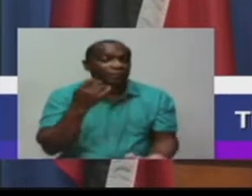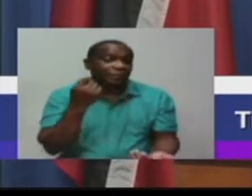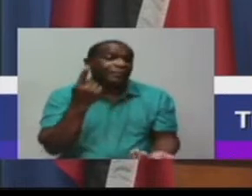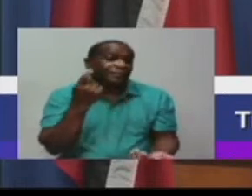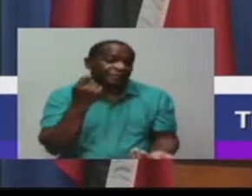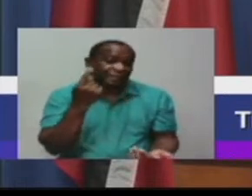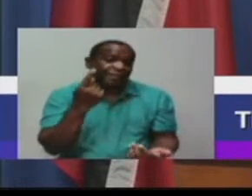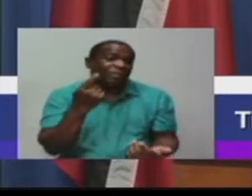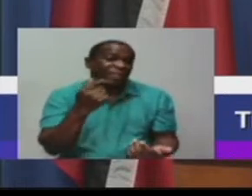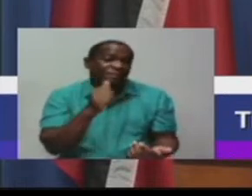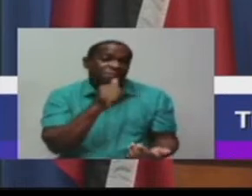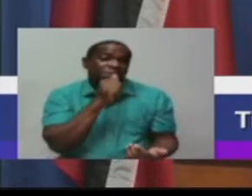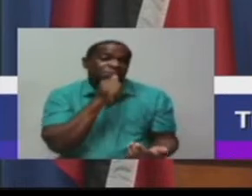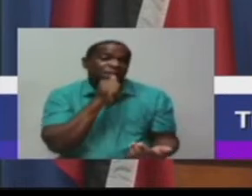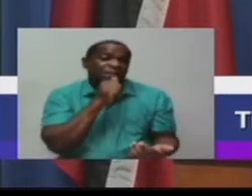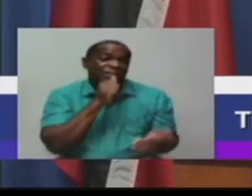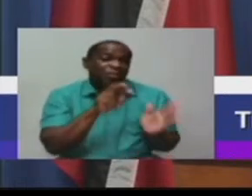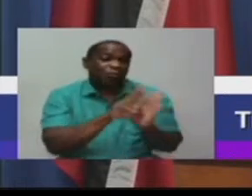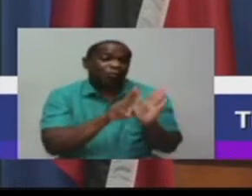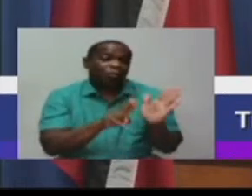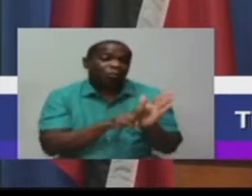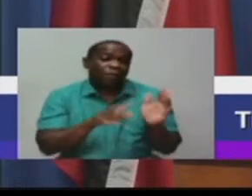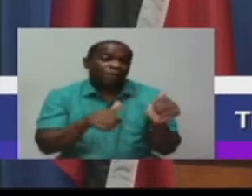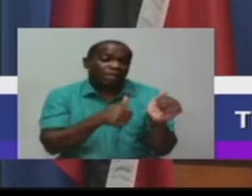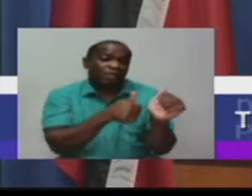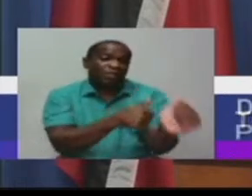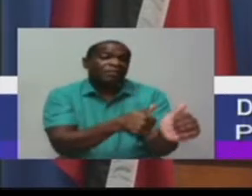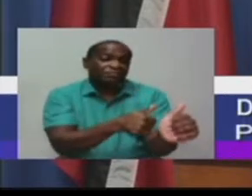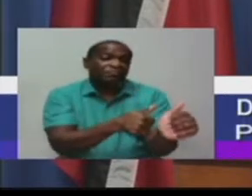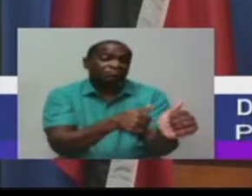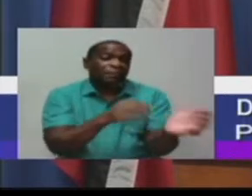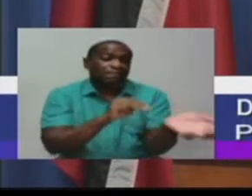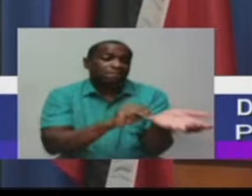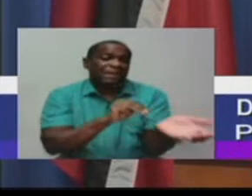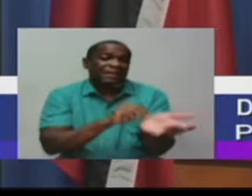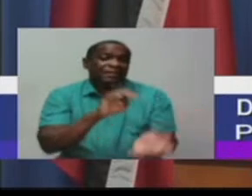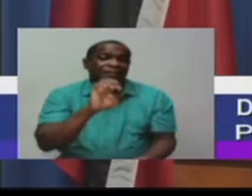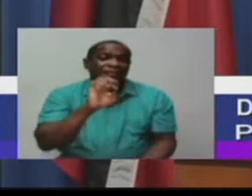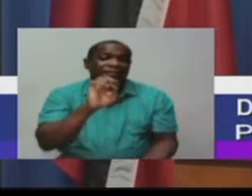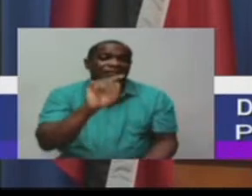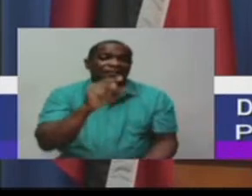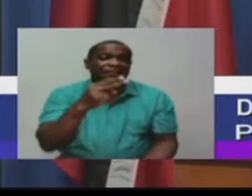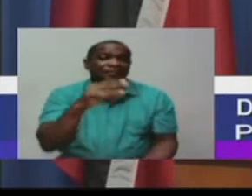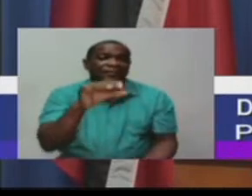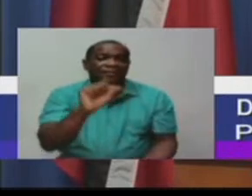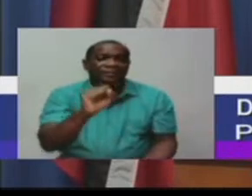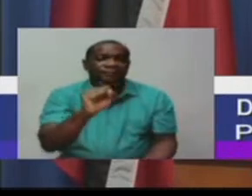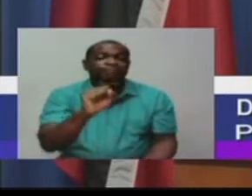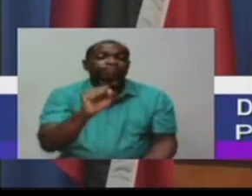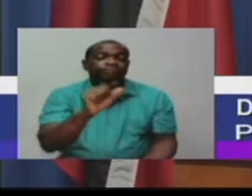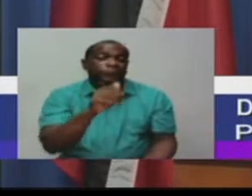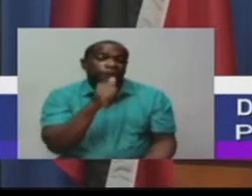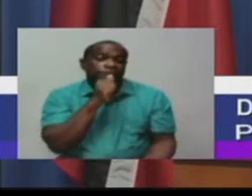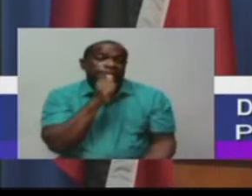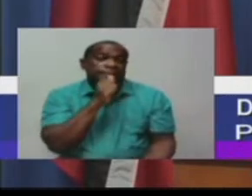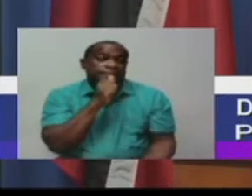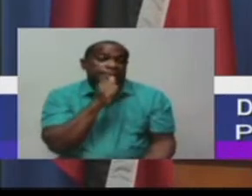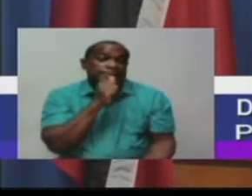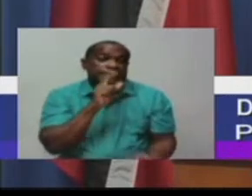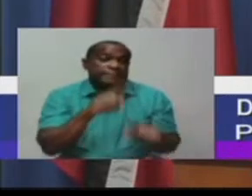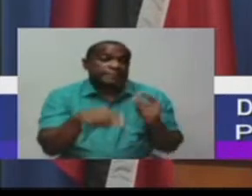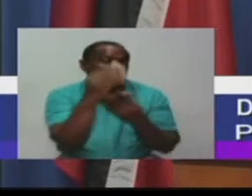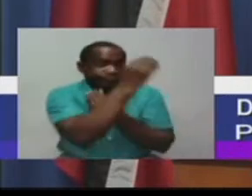follow the medical ethics in terms of confidentiality with regards to the release of patient